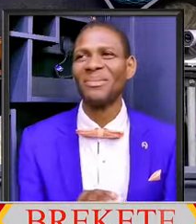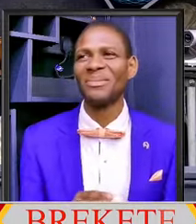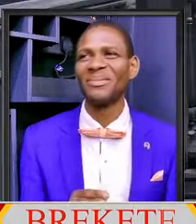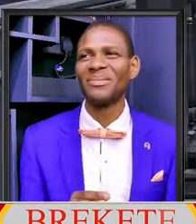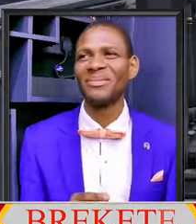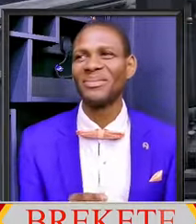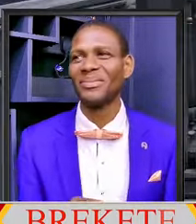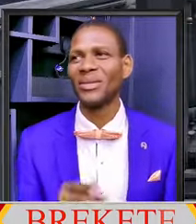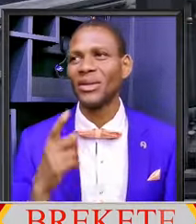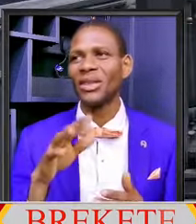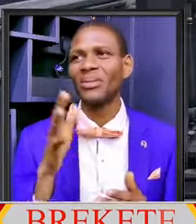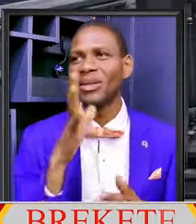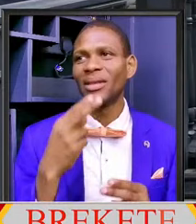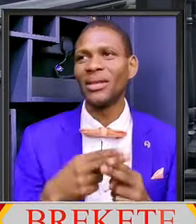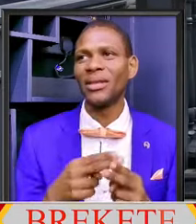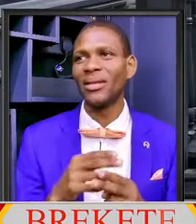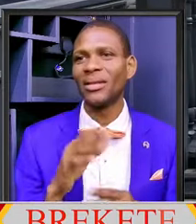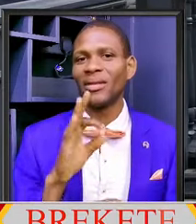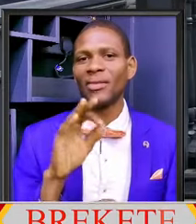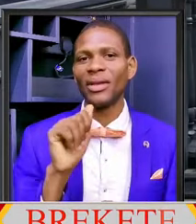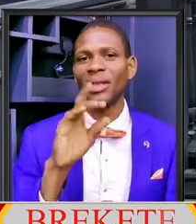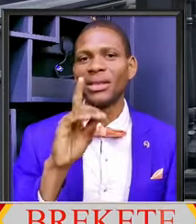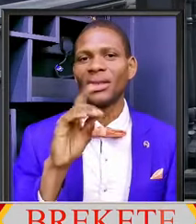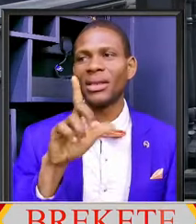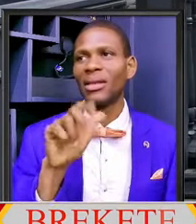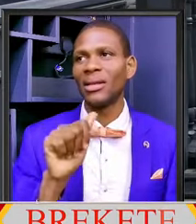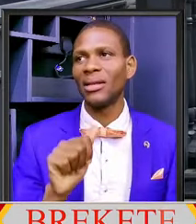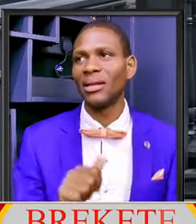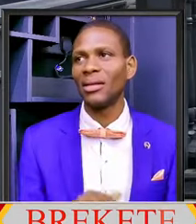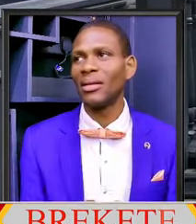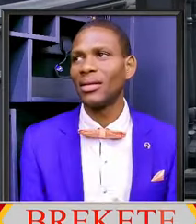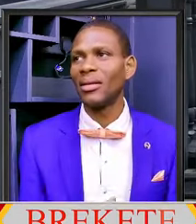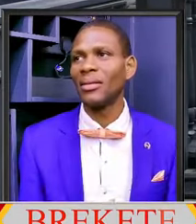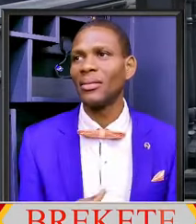What will be our mother name? Fadila.